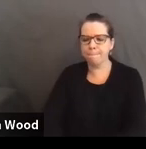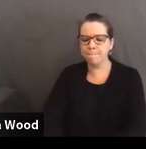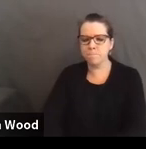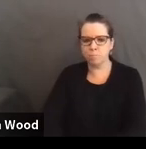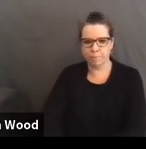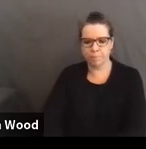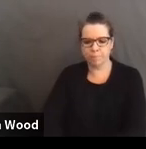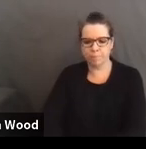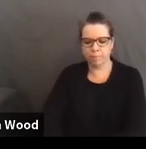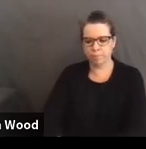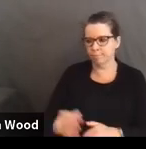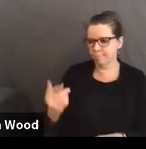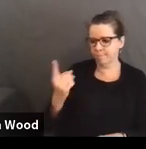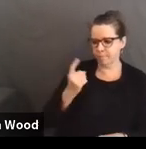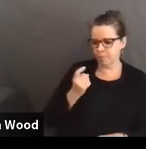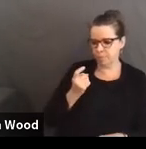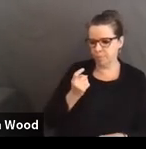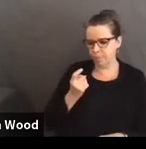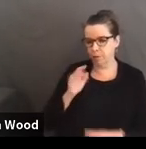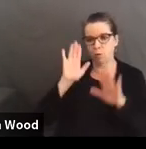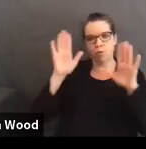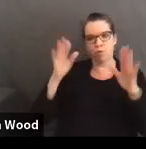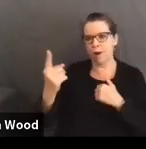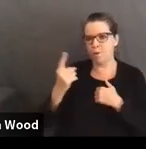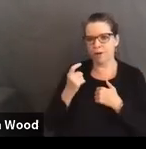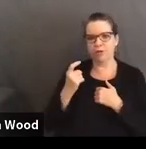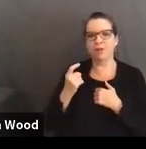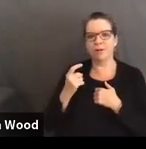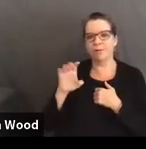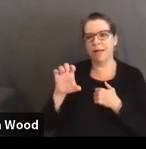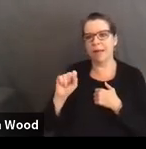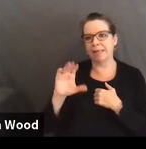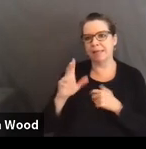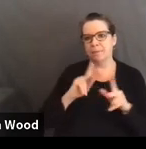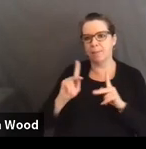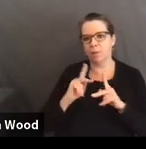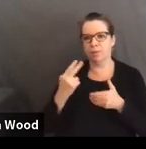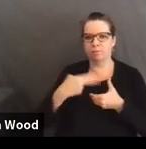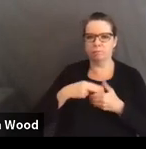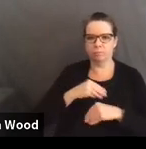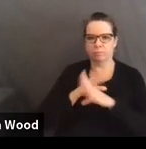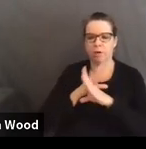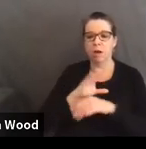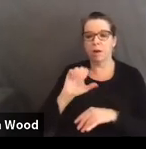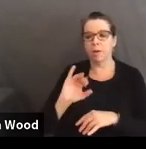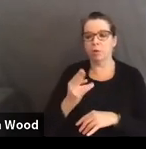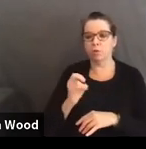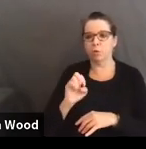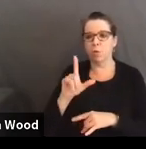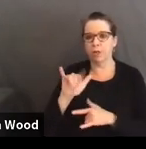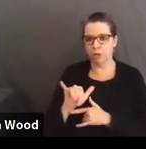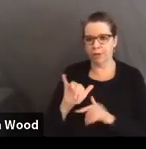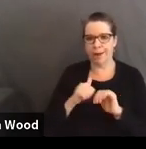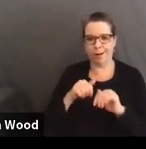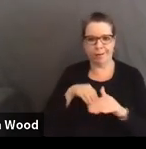Oh, go ahead, Andrew. Okay, well, so we're getting some great questions, I believe, from a lot of ESC folks that are on the call about Schoology and actually getting access to it, because